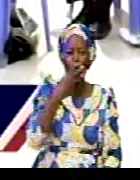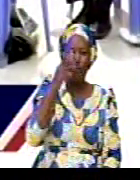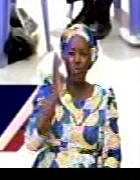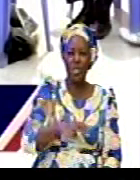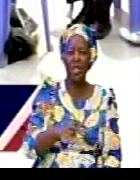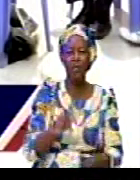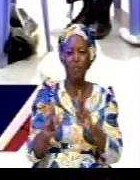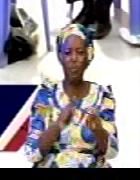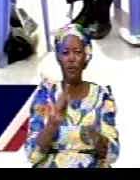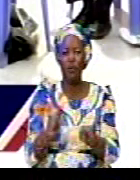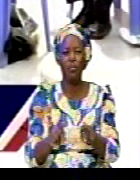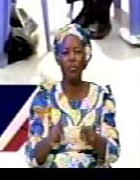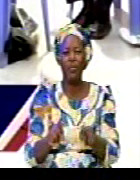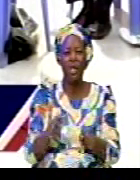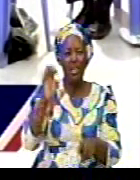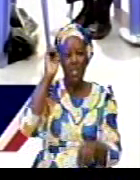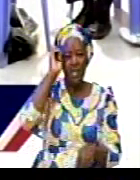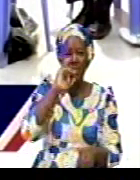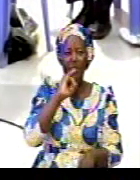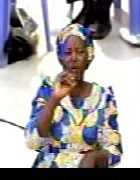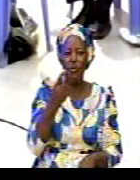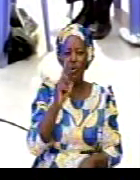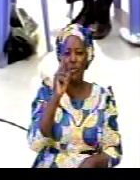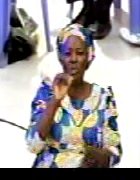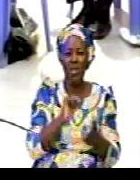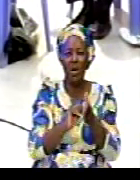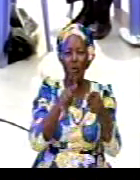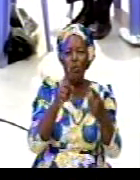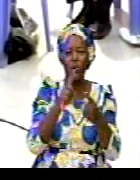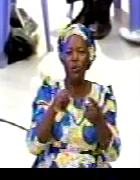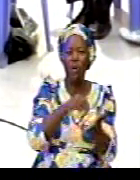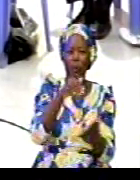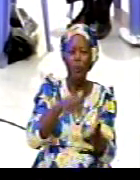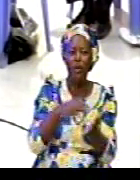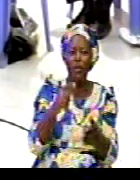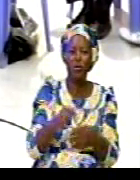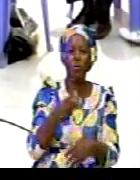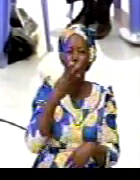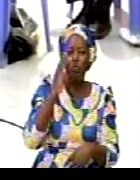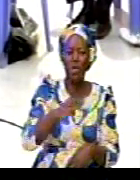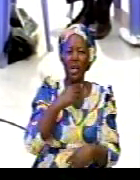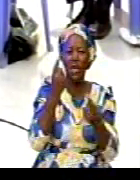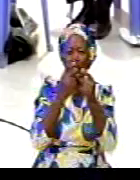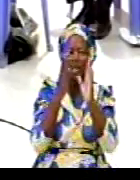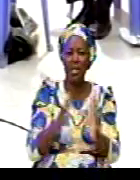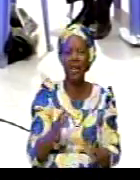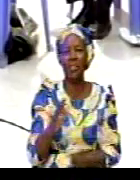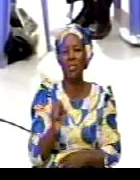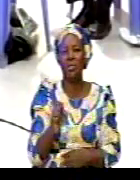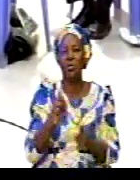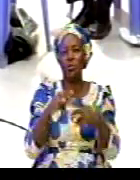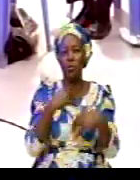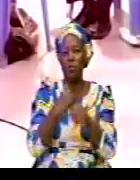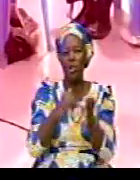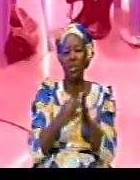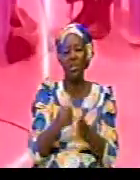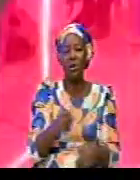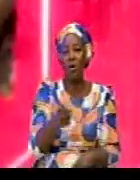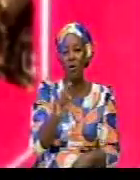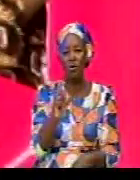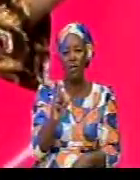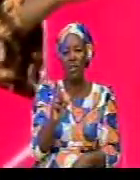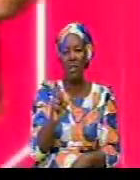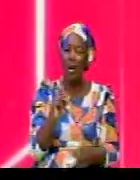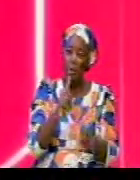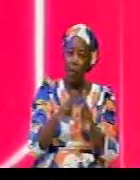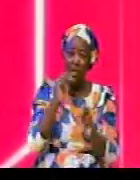99 devilish people, and he only is the only one that goes into the midst of the devilish